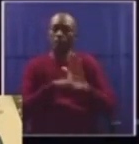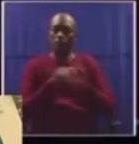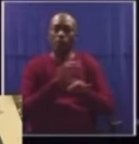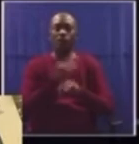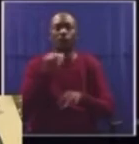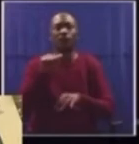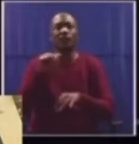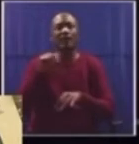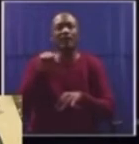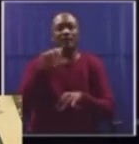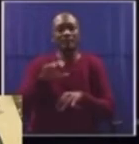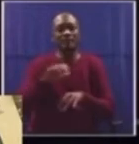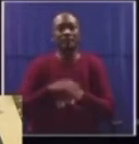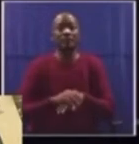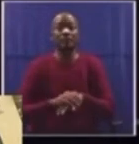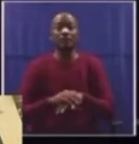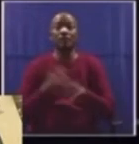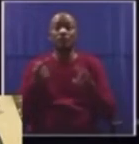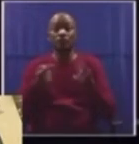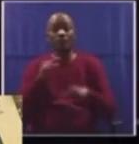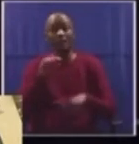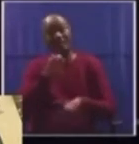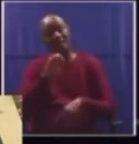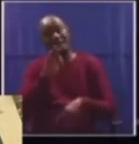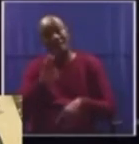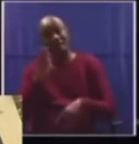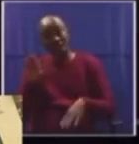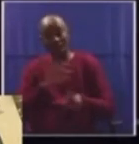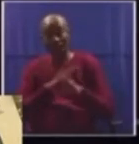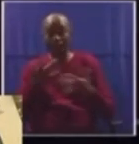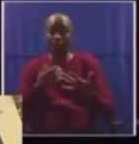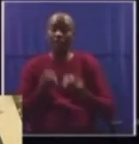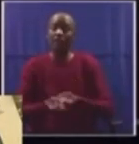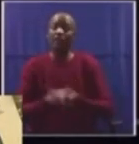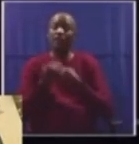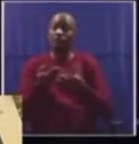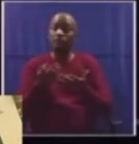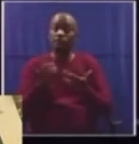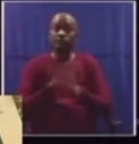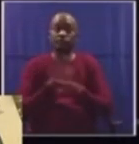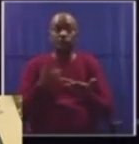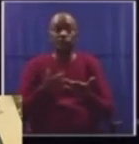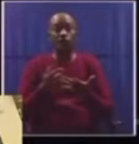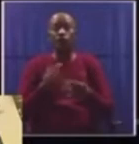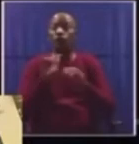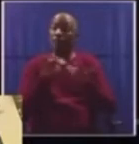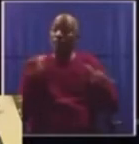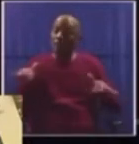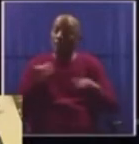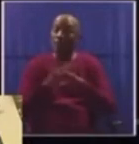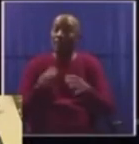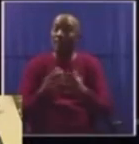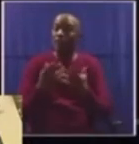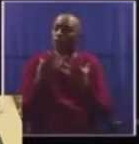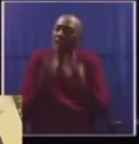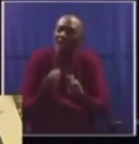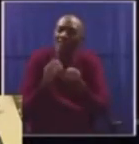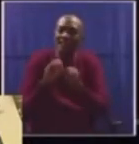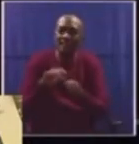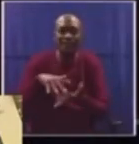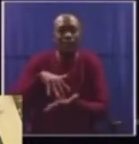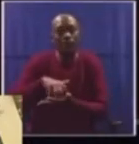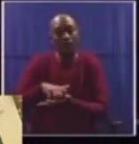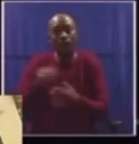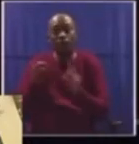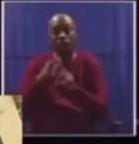is. When the EFF provided a solution of increasing access to quality health care for the most destitute through the private member bill, the National Health